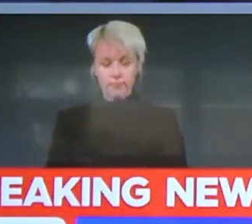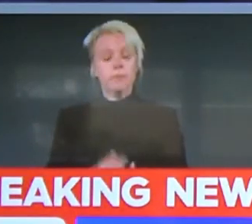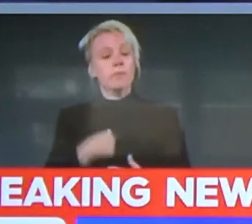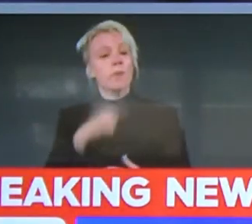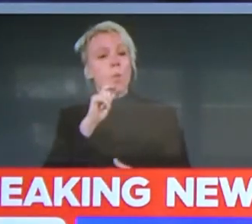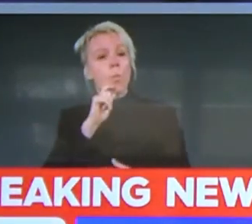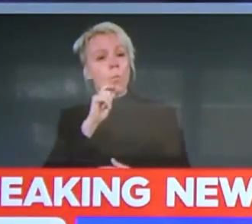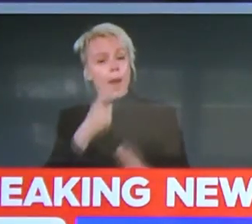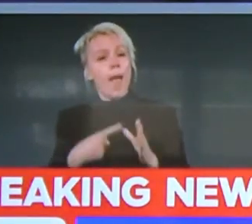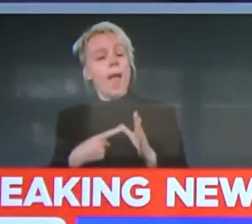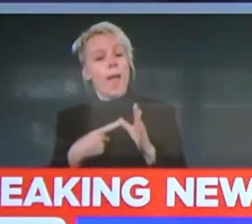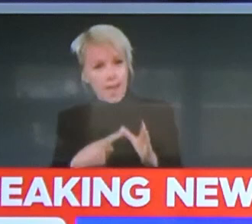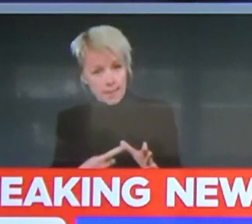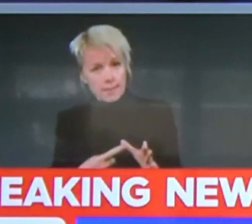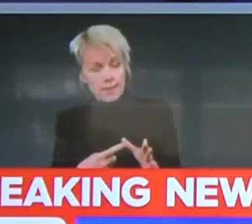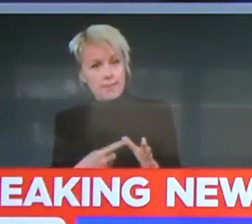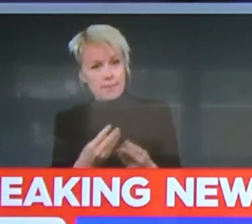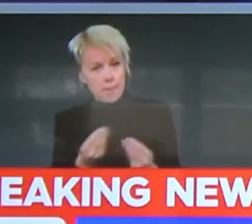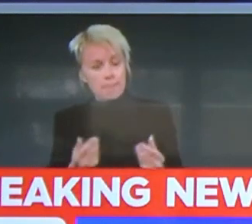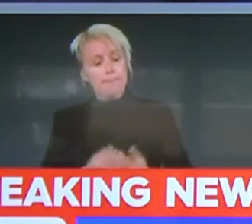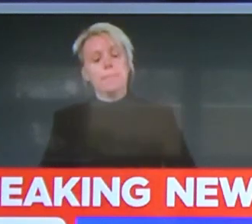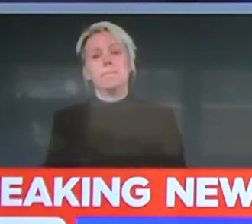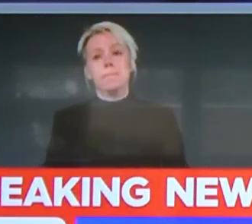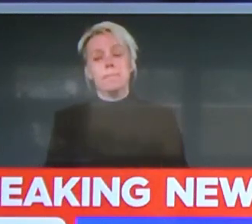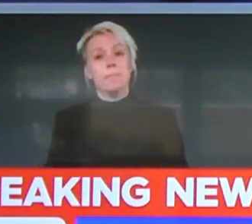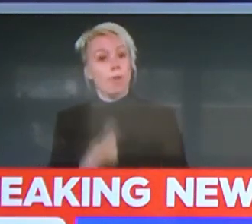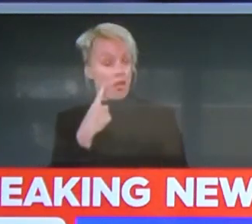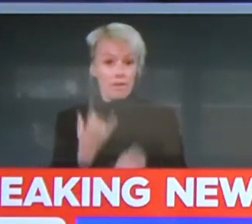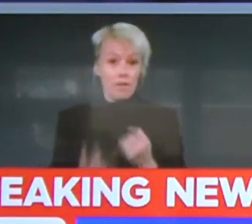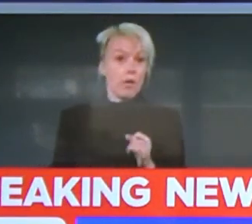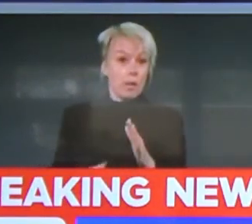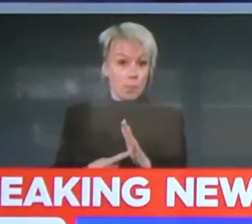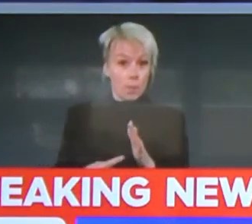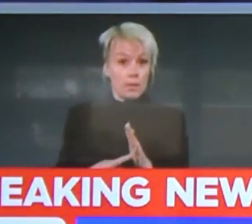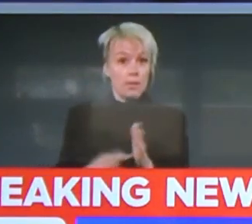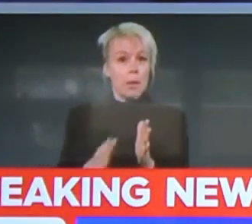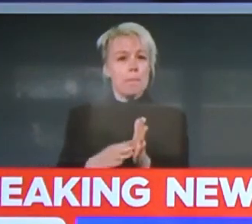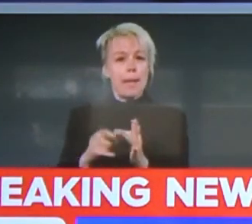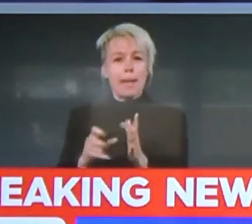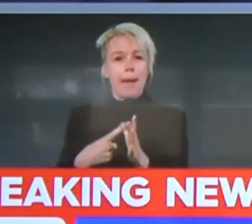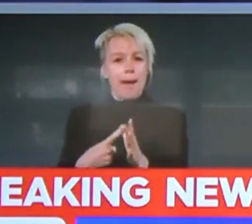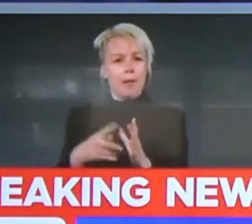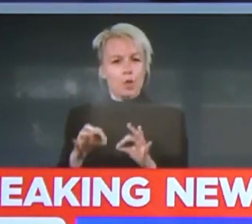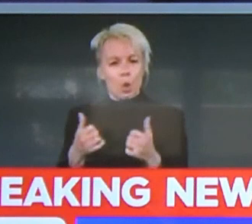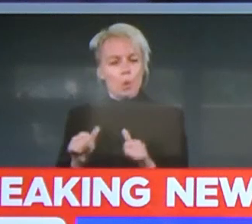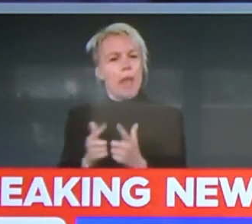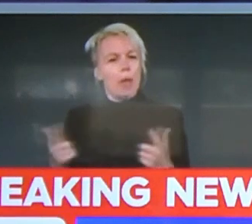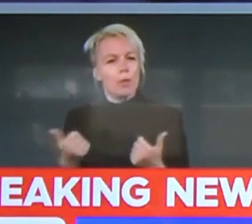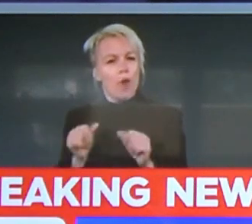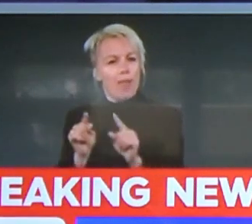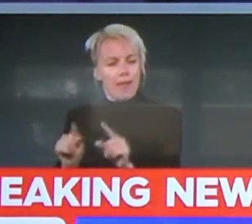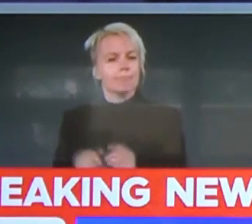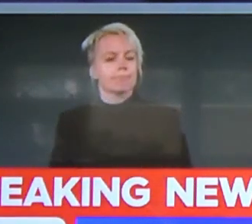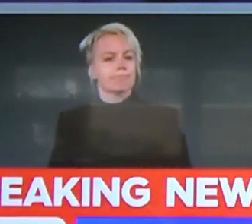to speak on the other matter. I think it's very important, Andrew, that media don't use that sort of alarmist language. I don't think it